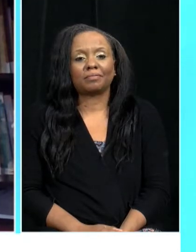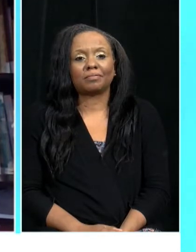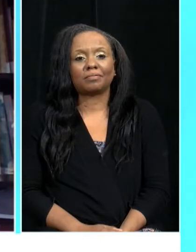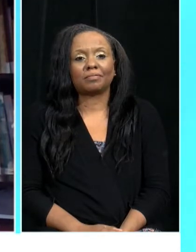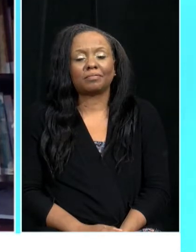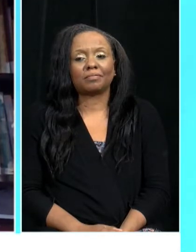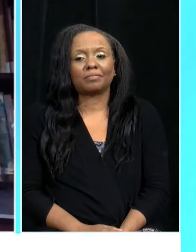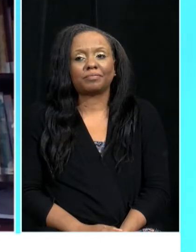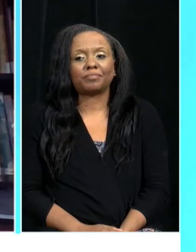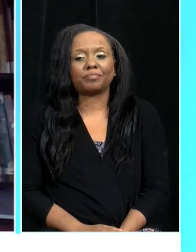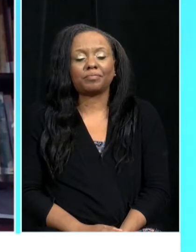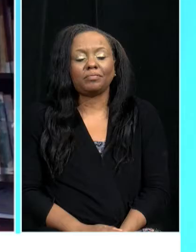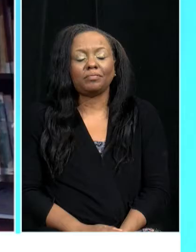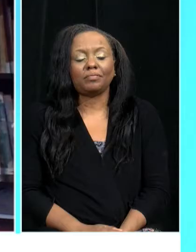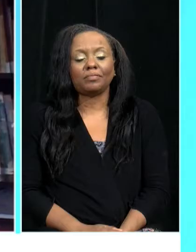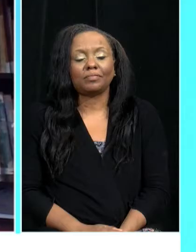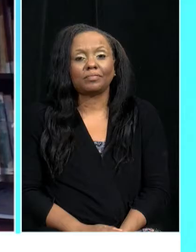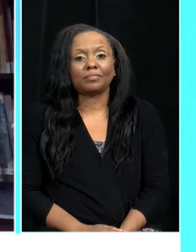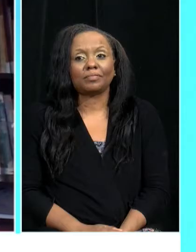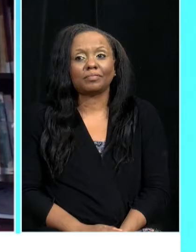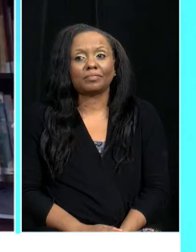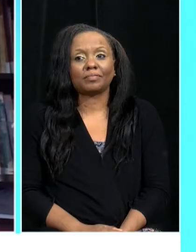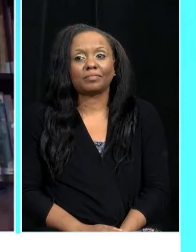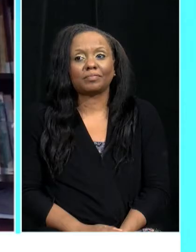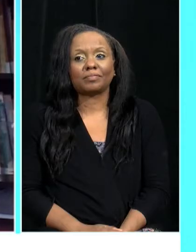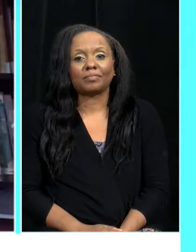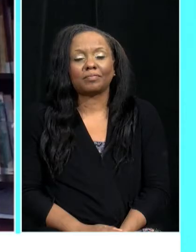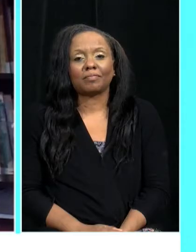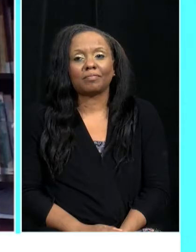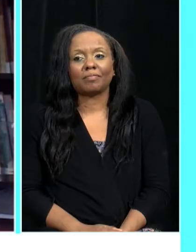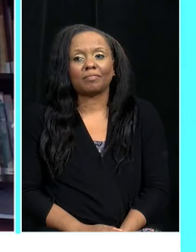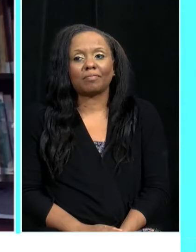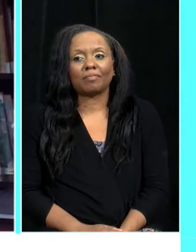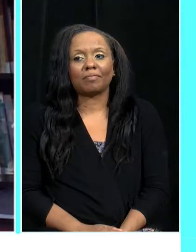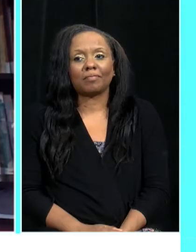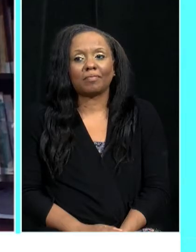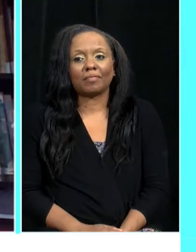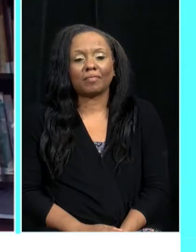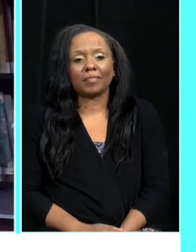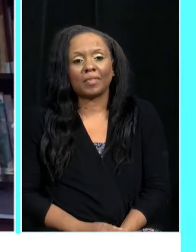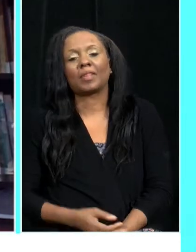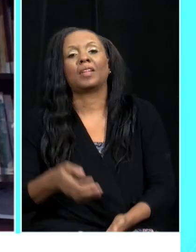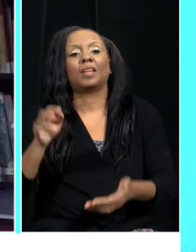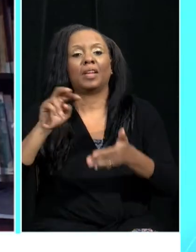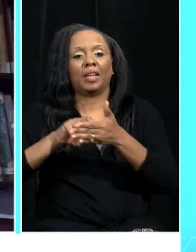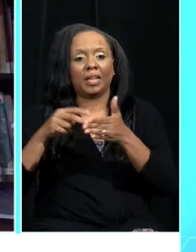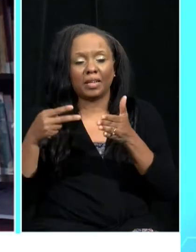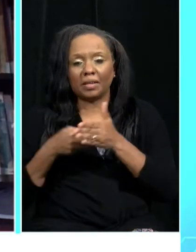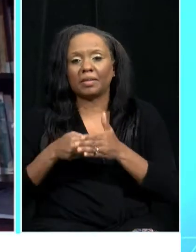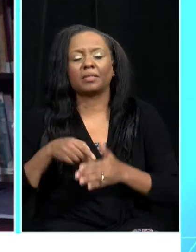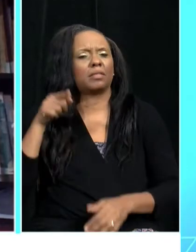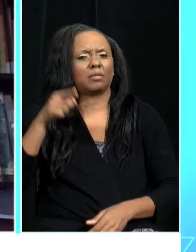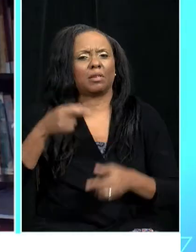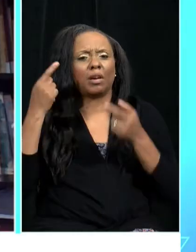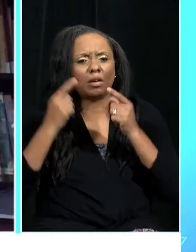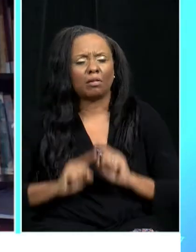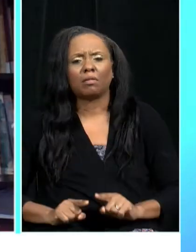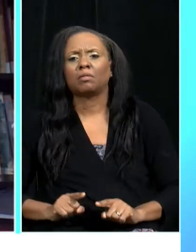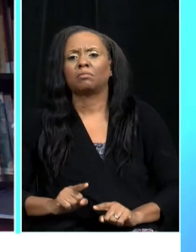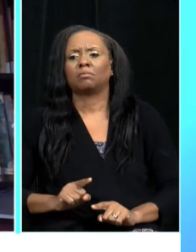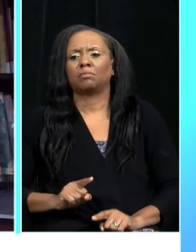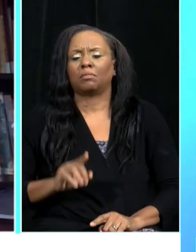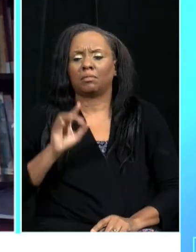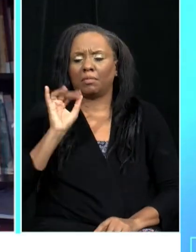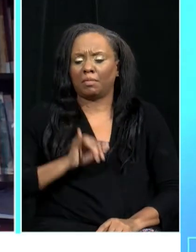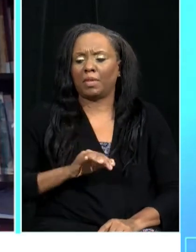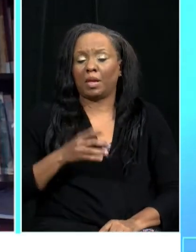You sign up. You agree to subject your economic and financial policies to the scrutiny of the